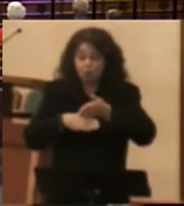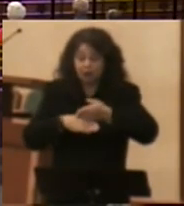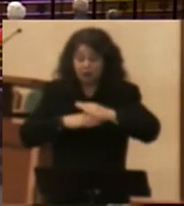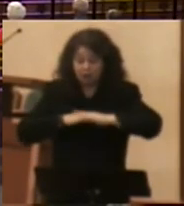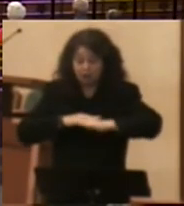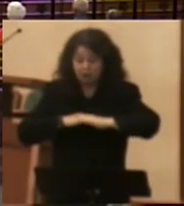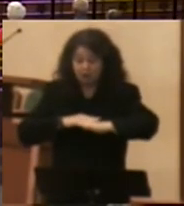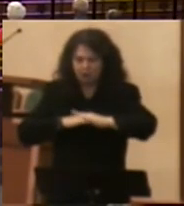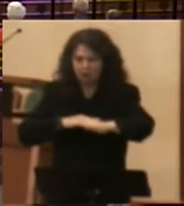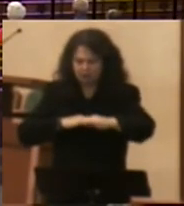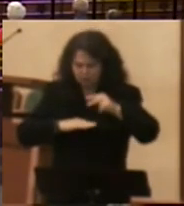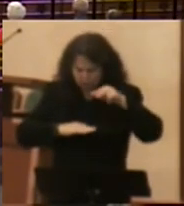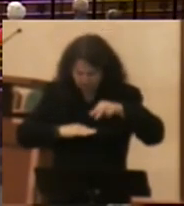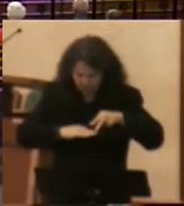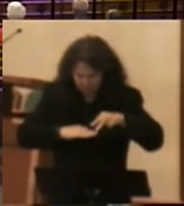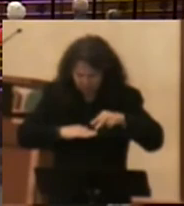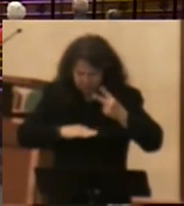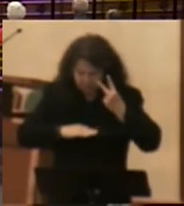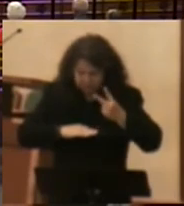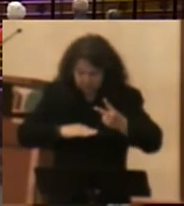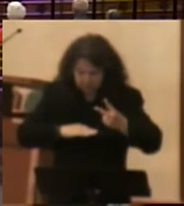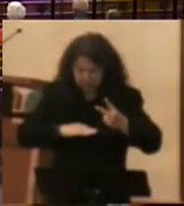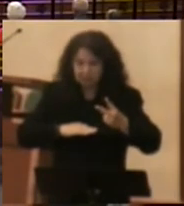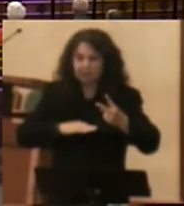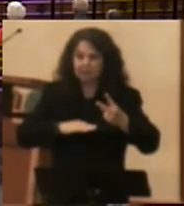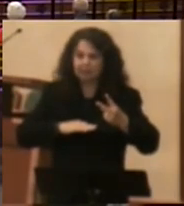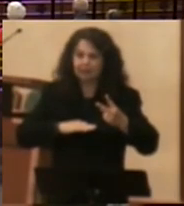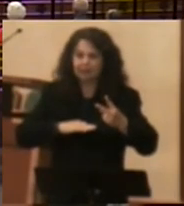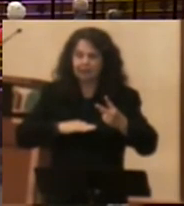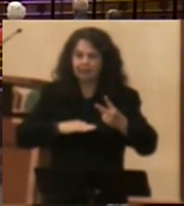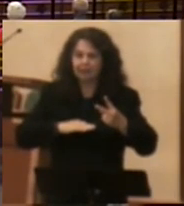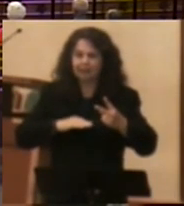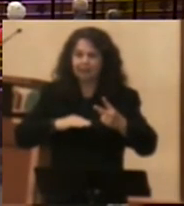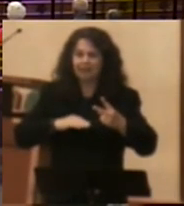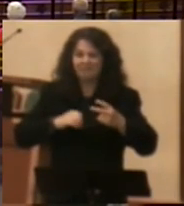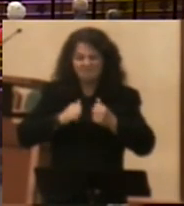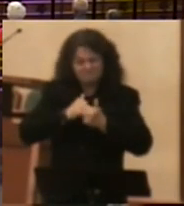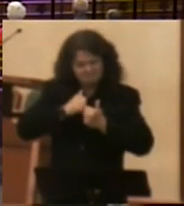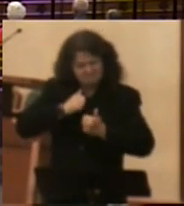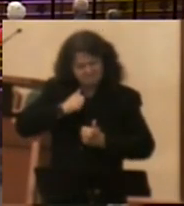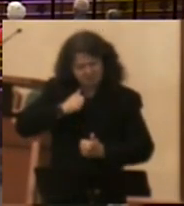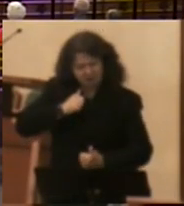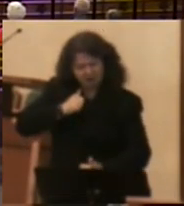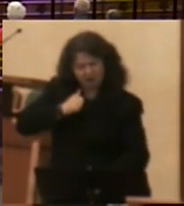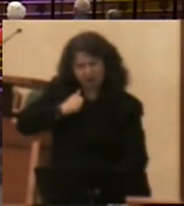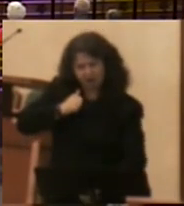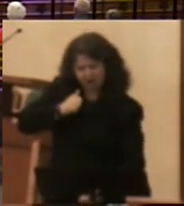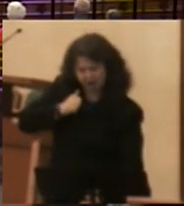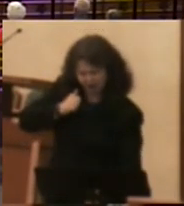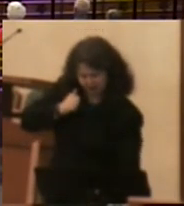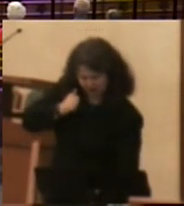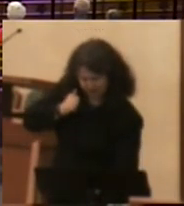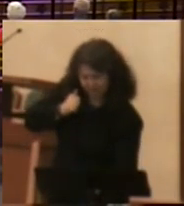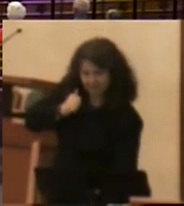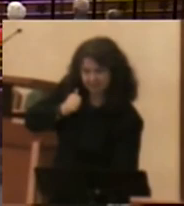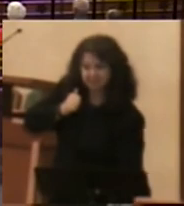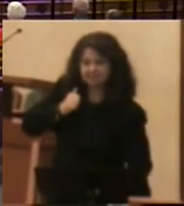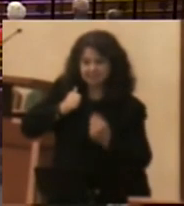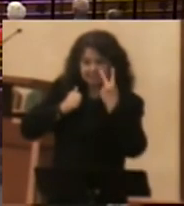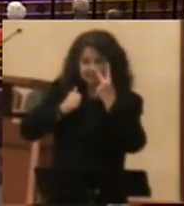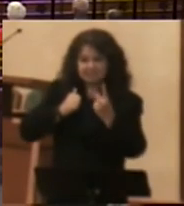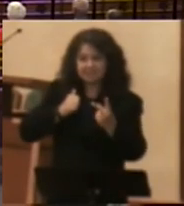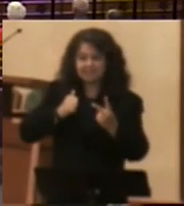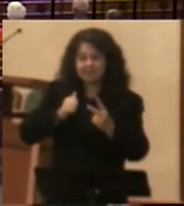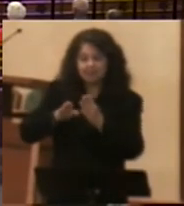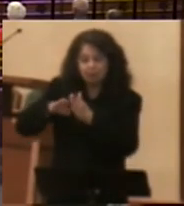bridge. Below, as much as a football field, you can see the floor of the valley.